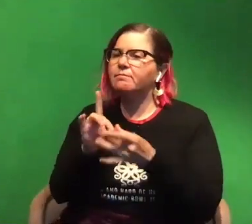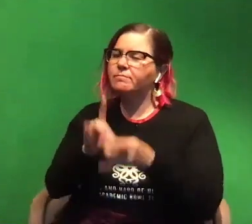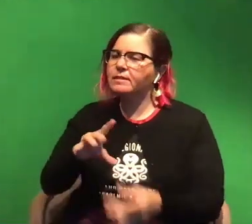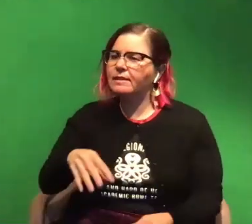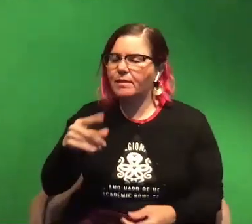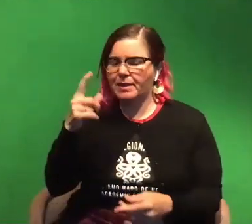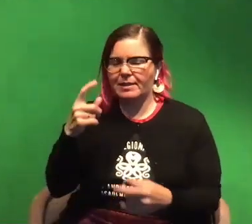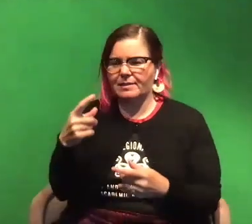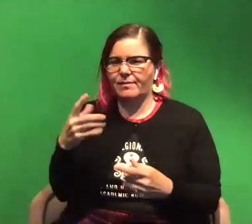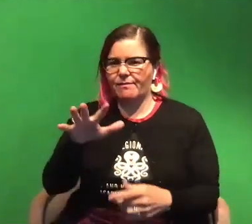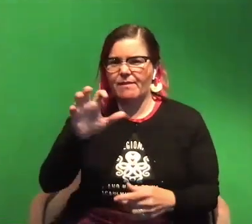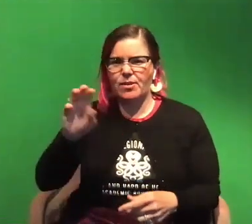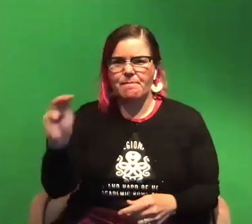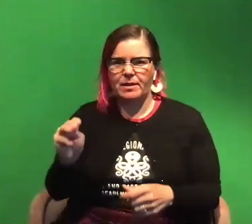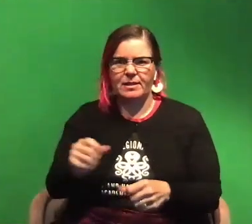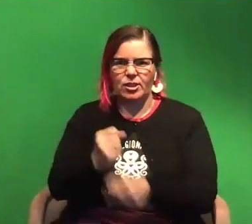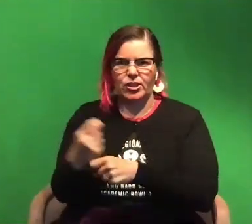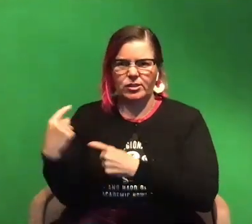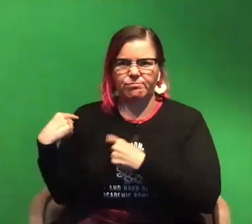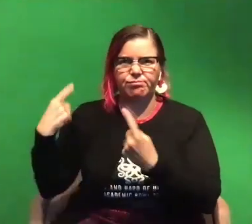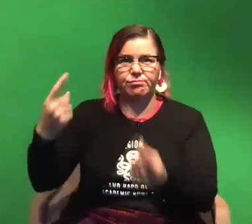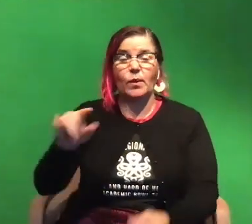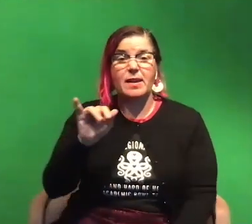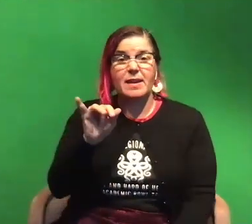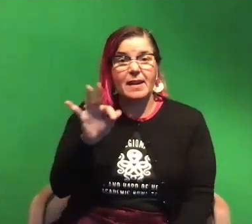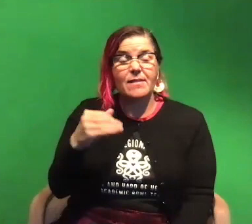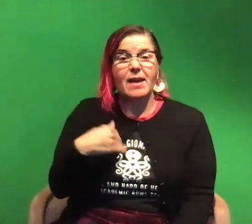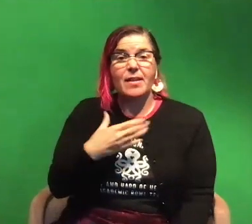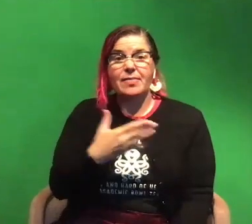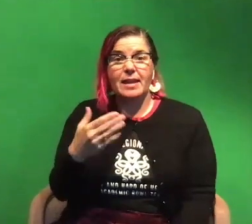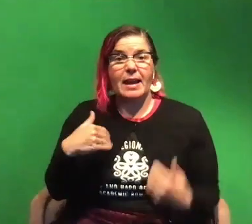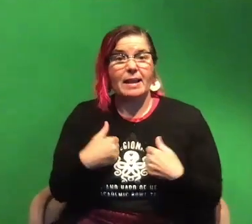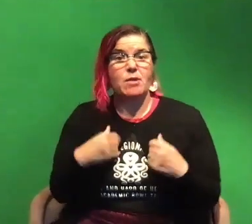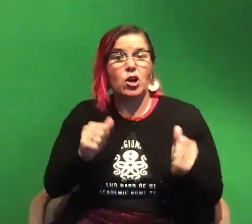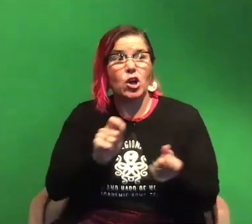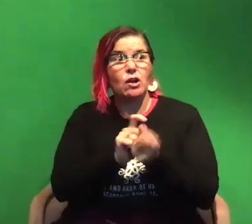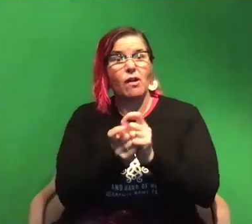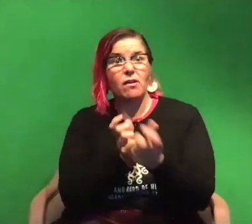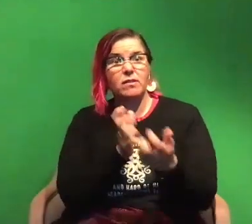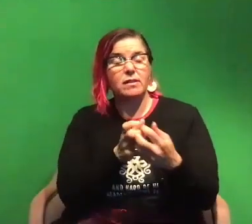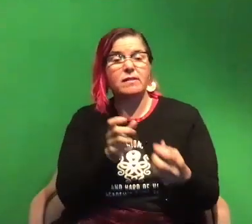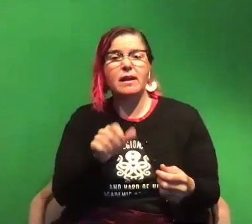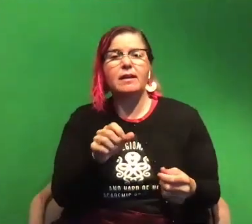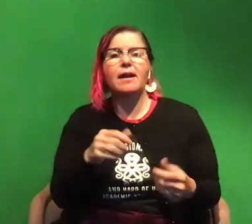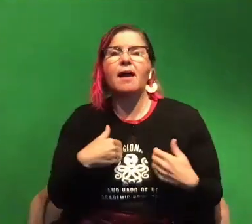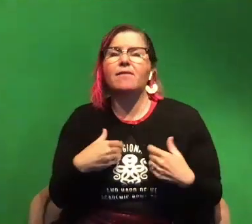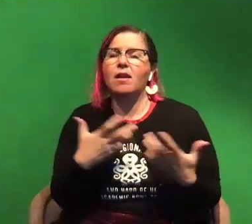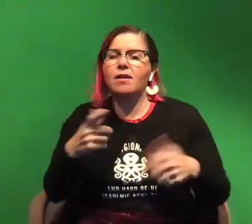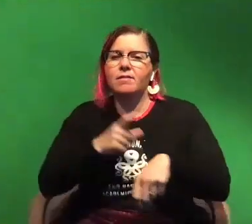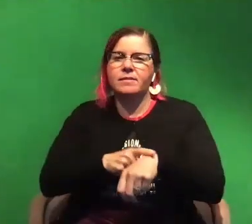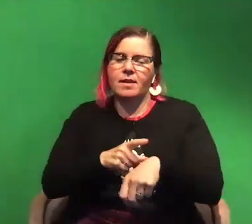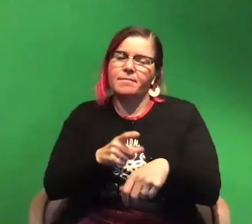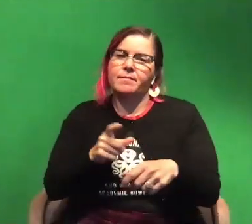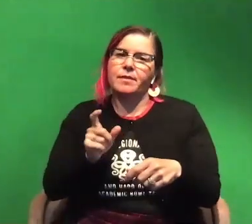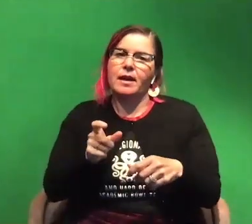for 500 million years. So if there's a thing that an animal could evolve to do, like, they've had a lot of time to